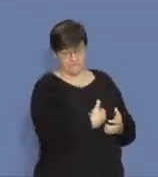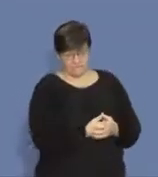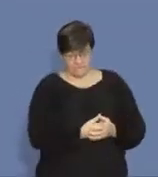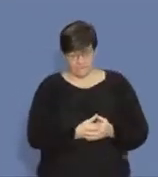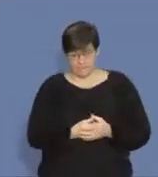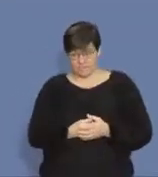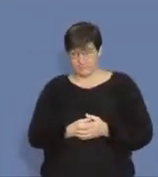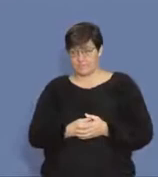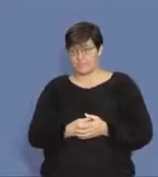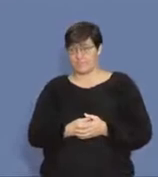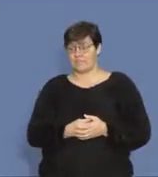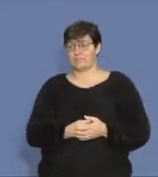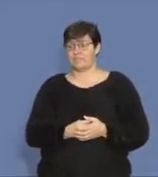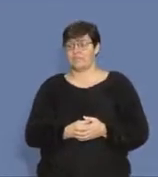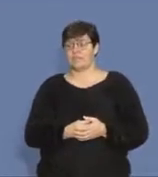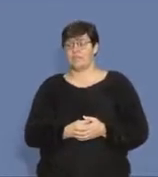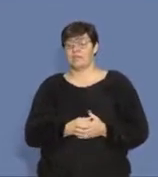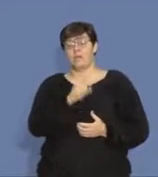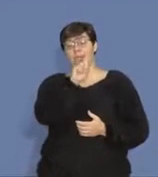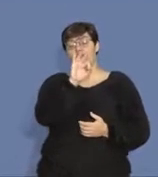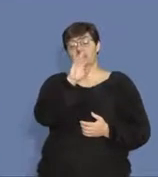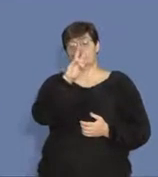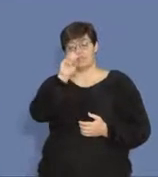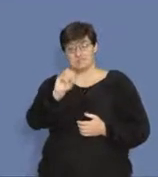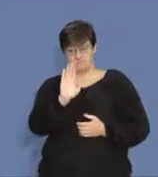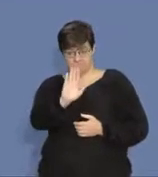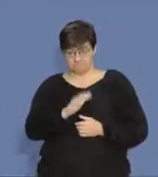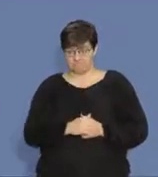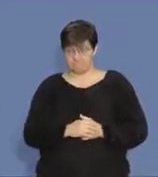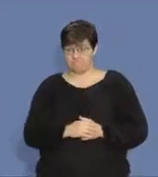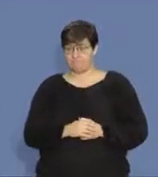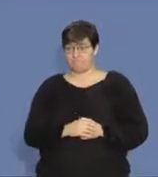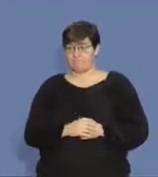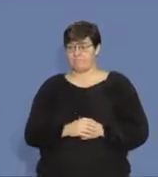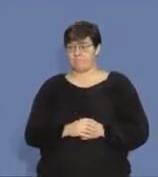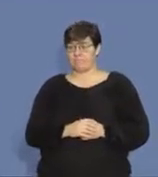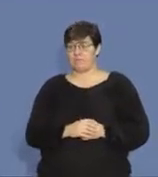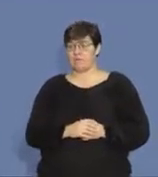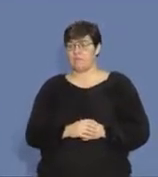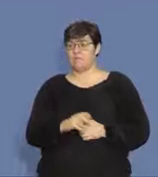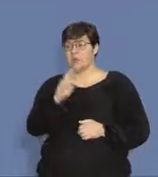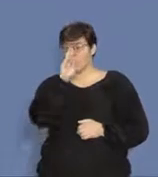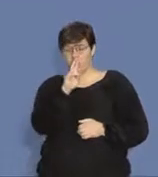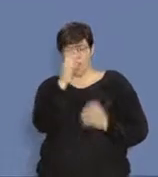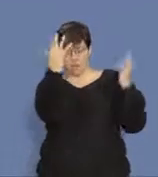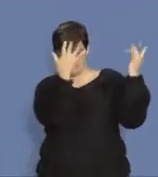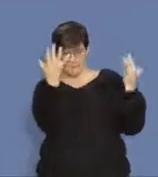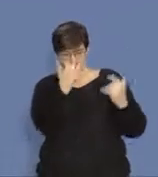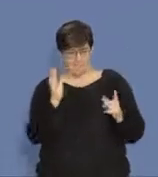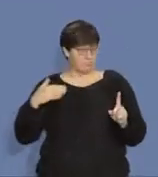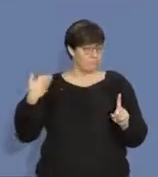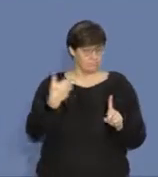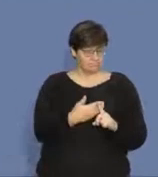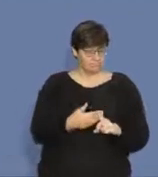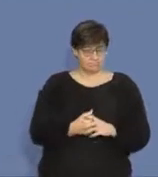So there we go. There's my 1,320. So if we look at our calculation so far, you